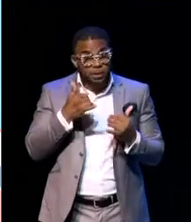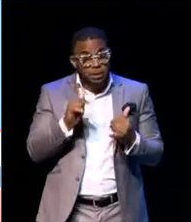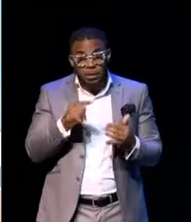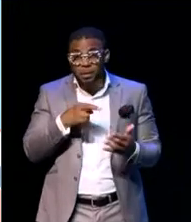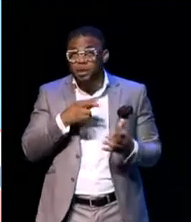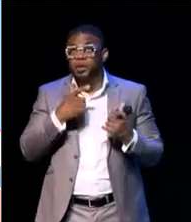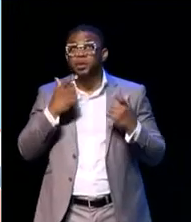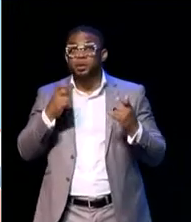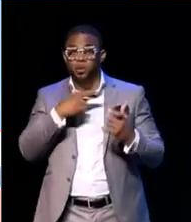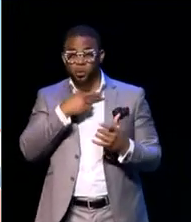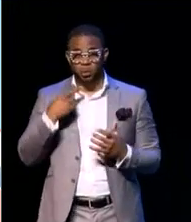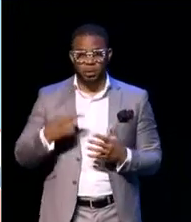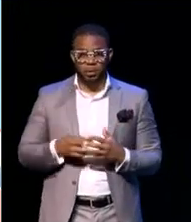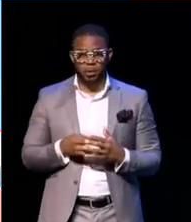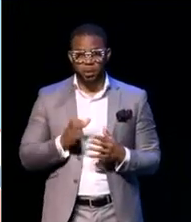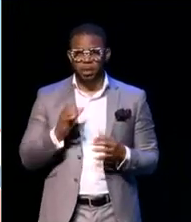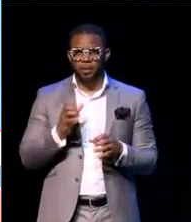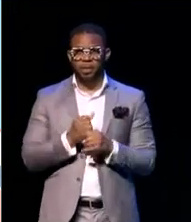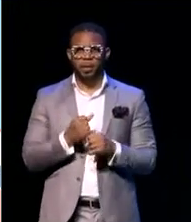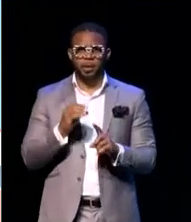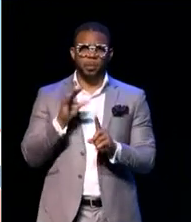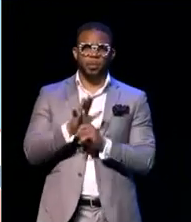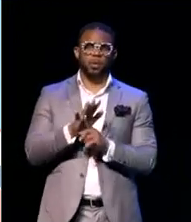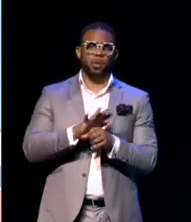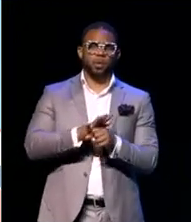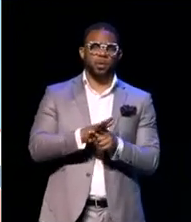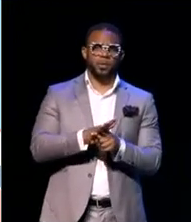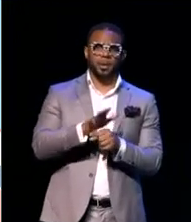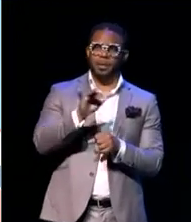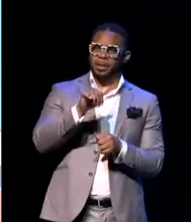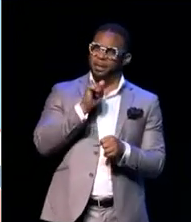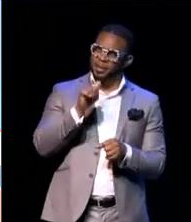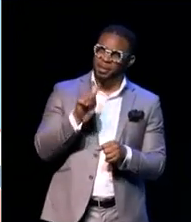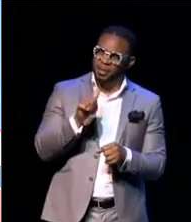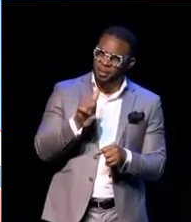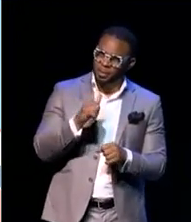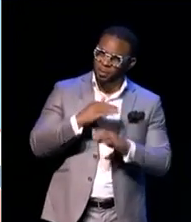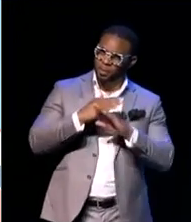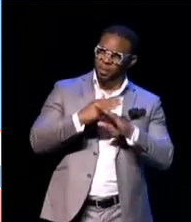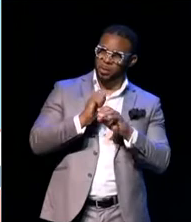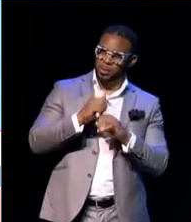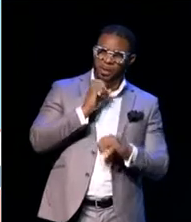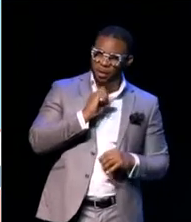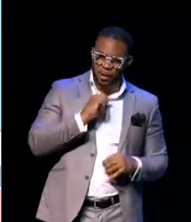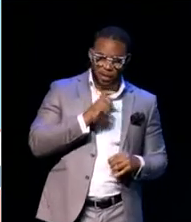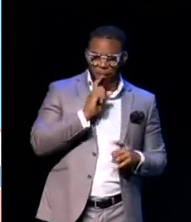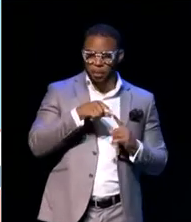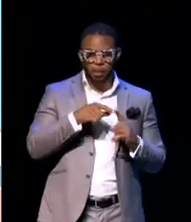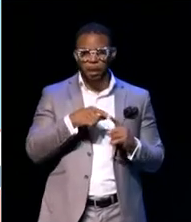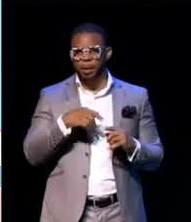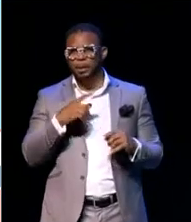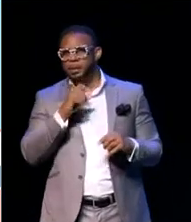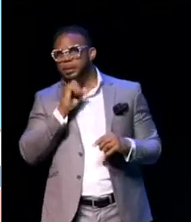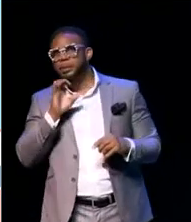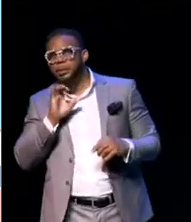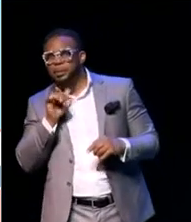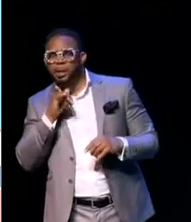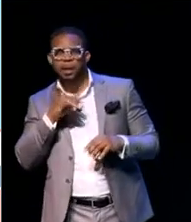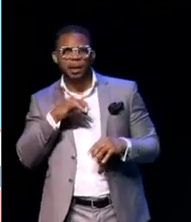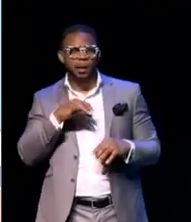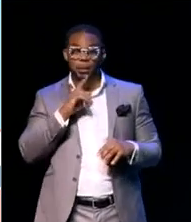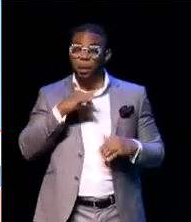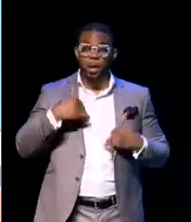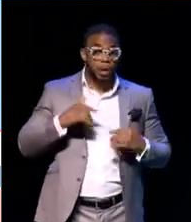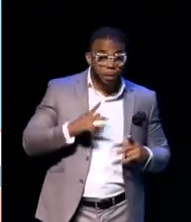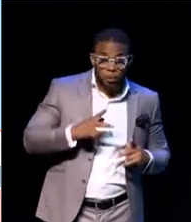still at a huge risk of getting exposed to COVID-19, and that's not restricted to age. So I'm not just talking about seniors who are not vaccinated. I'm talking